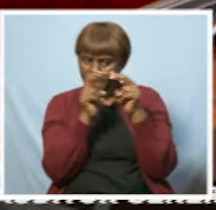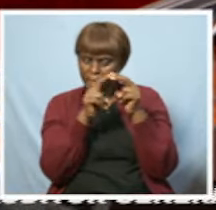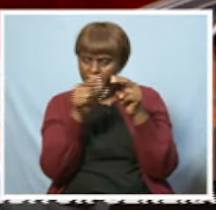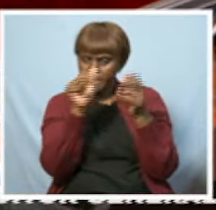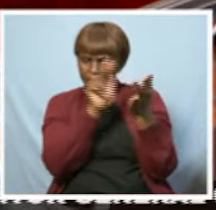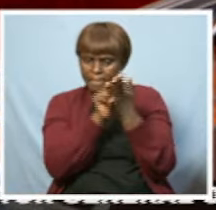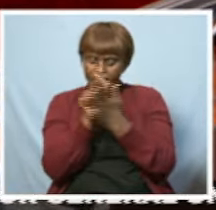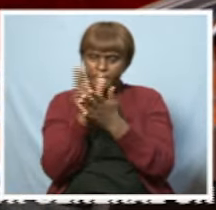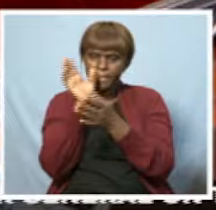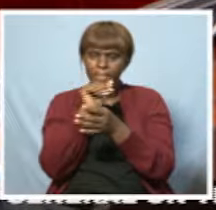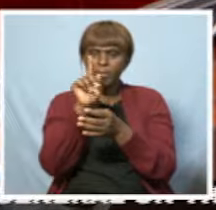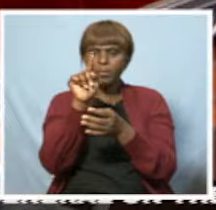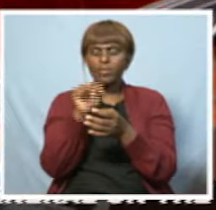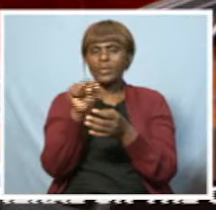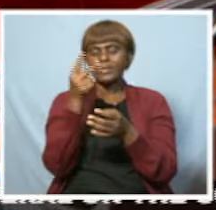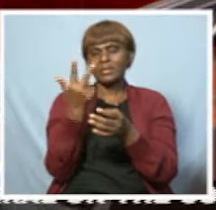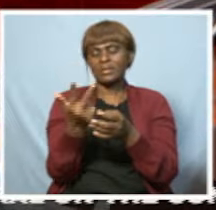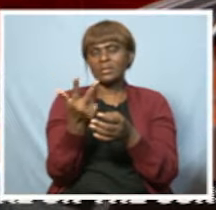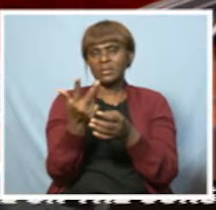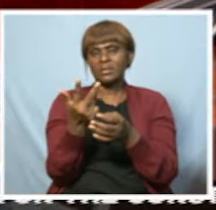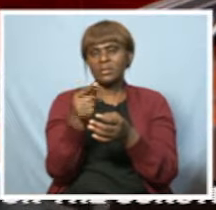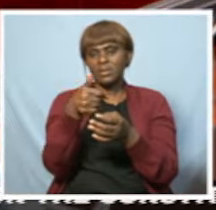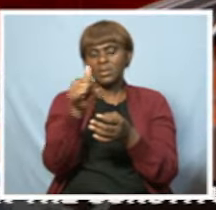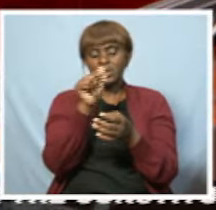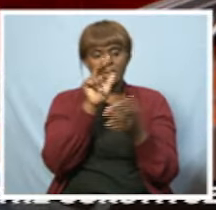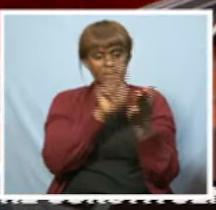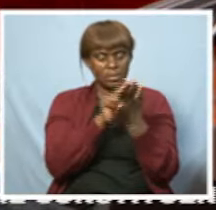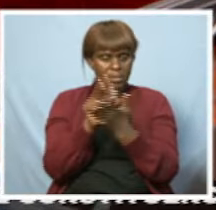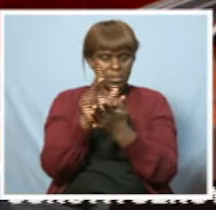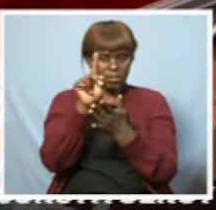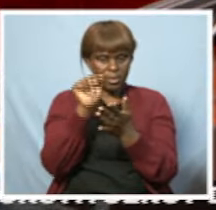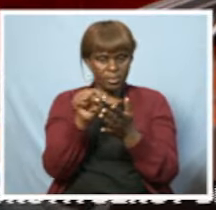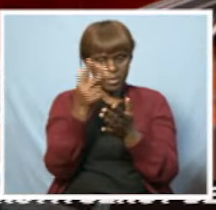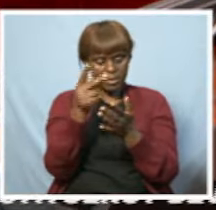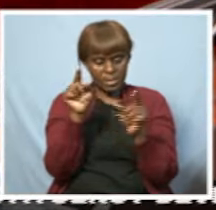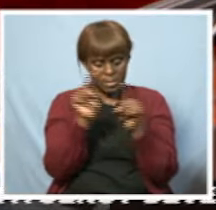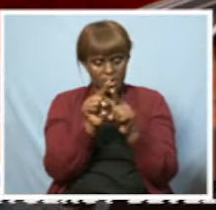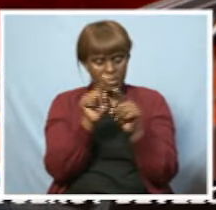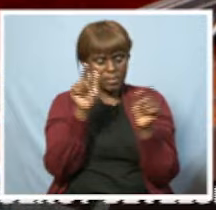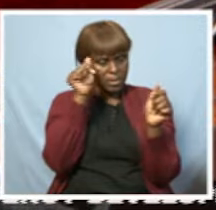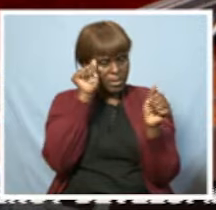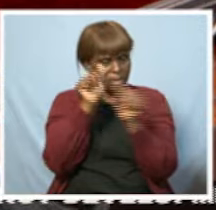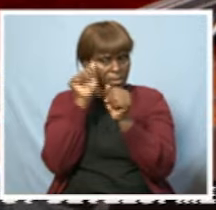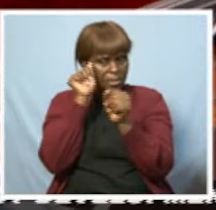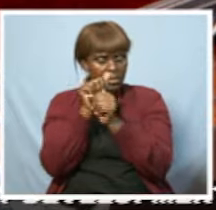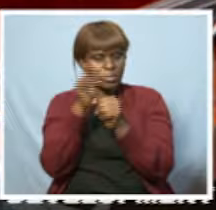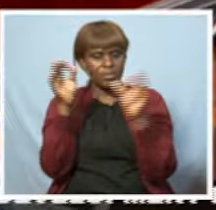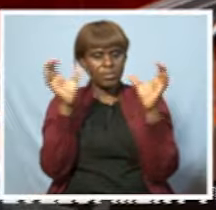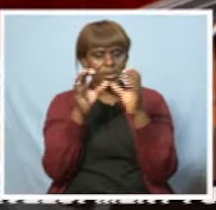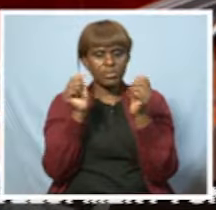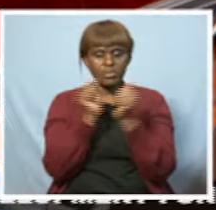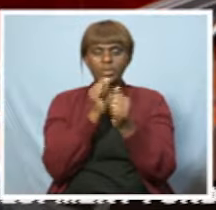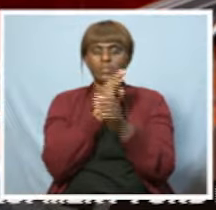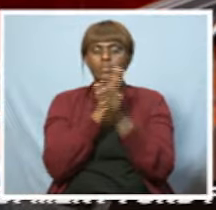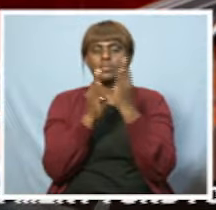signed 1.3. And there's a signature of the council and the